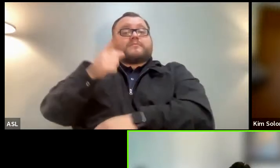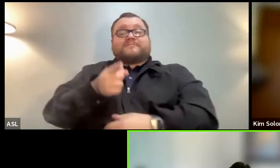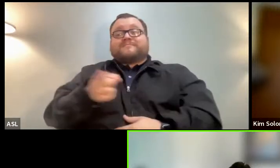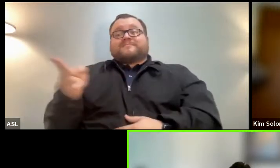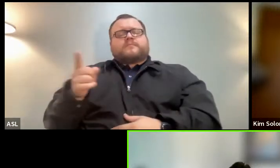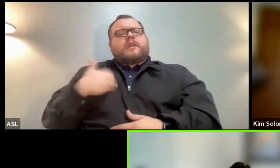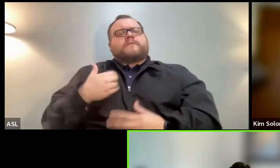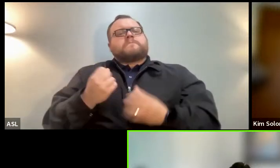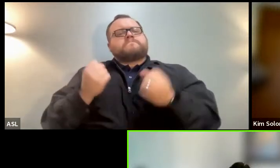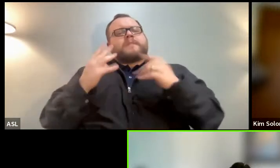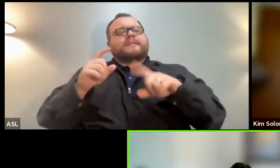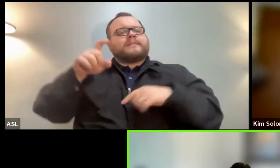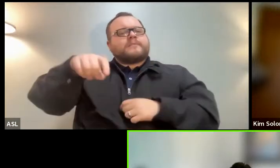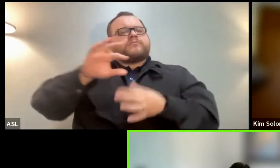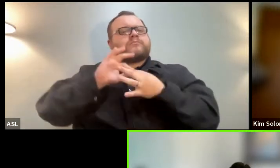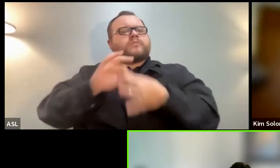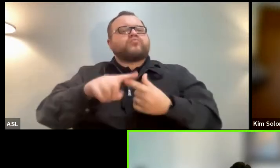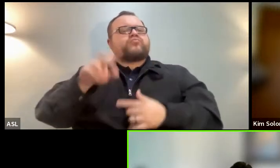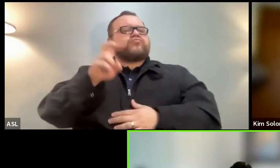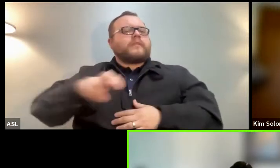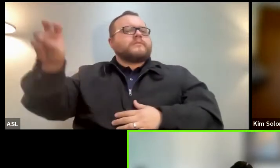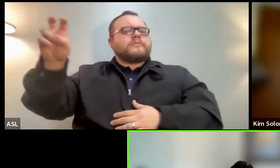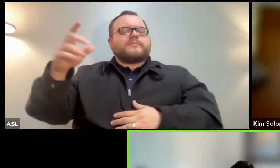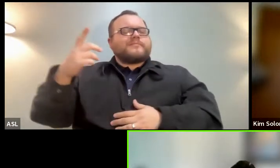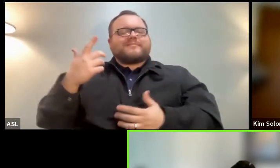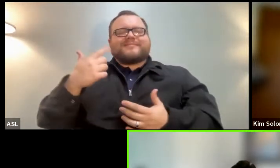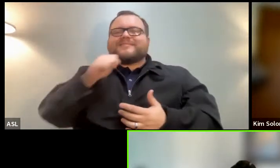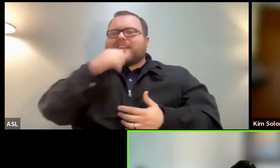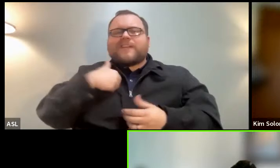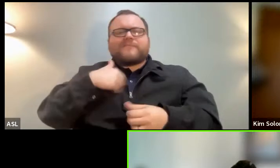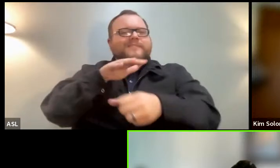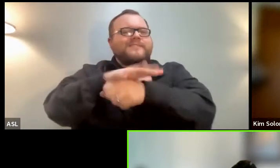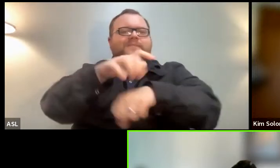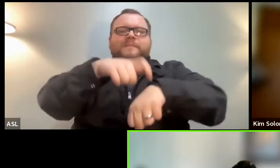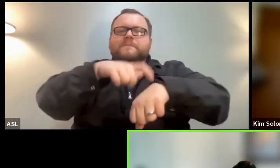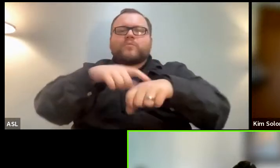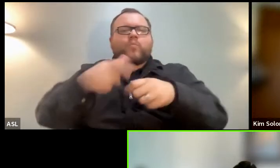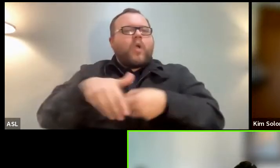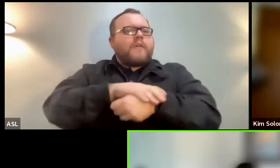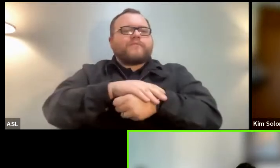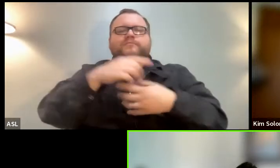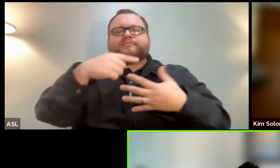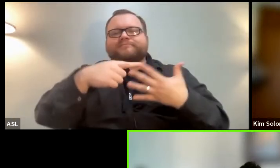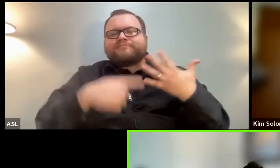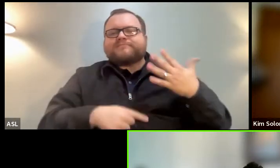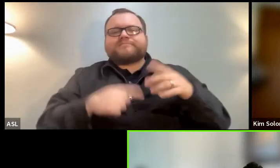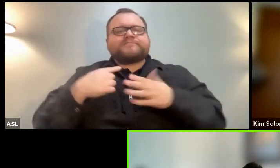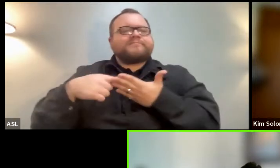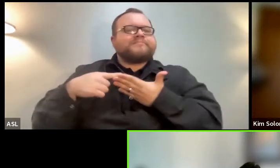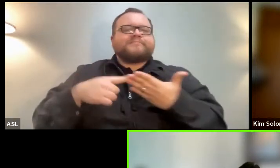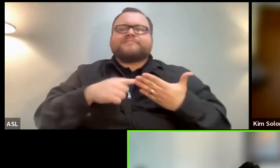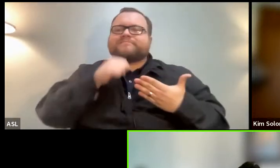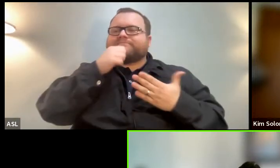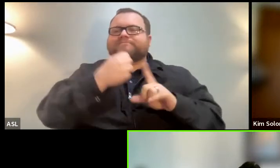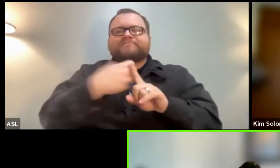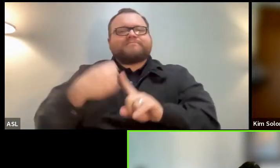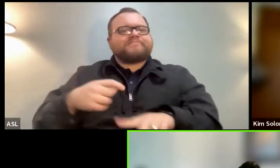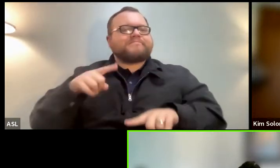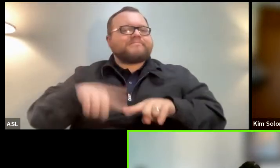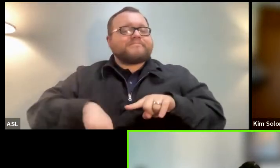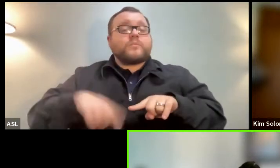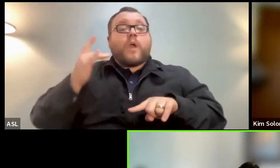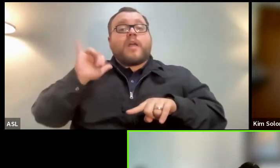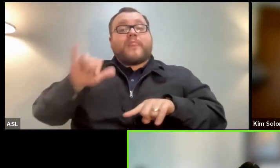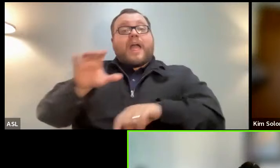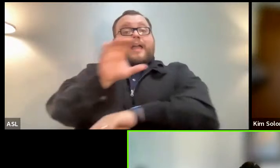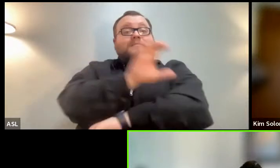around transition, and we just didn't really have the time to cover all that, because that clinic is really, you